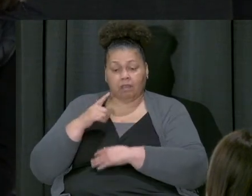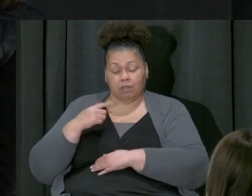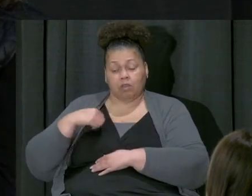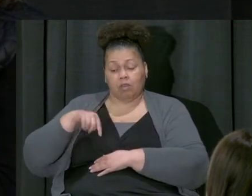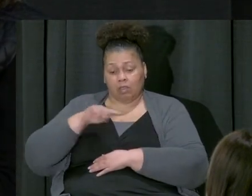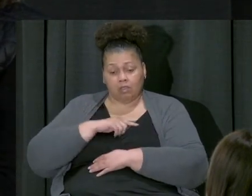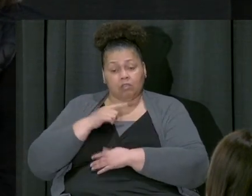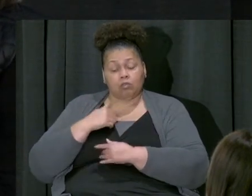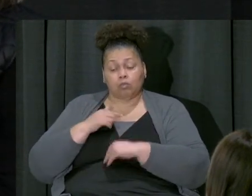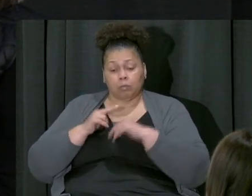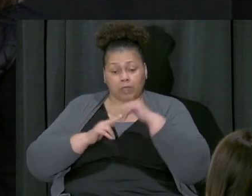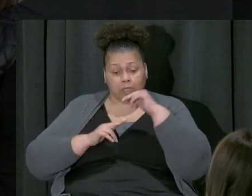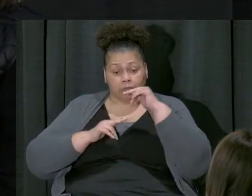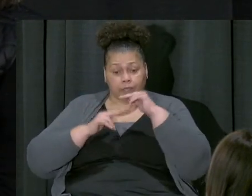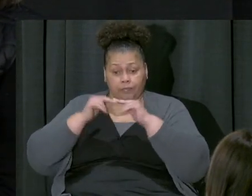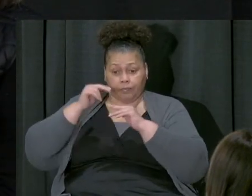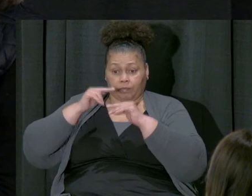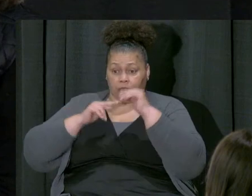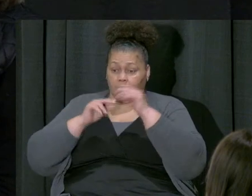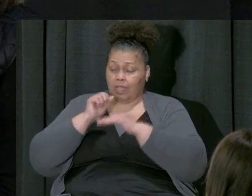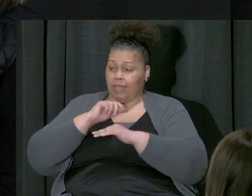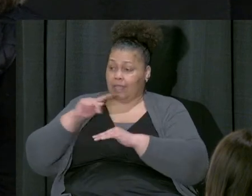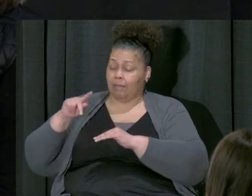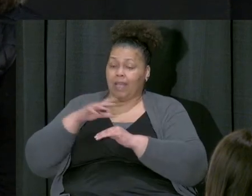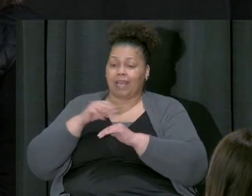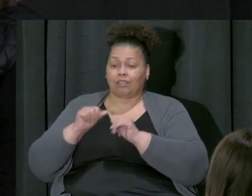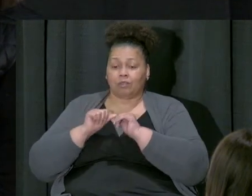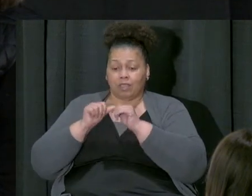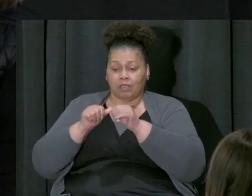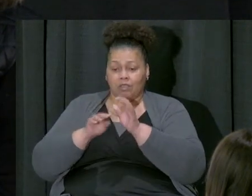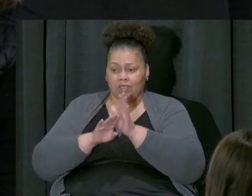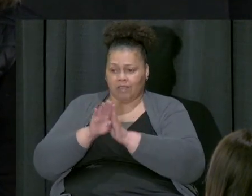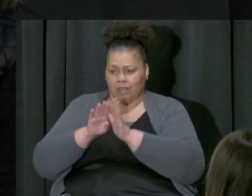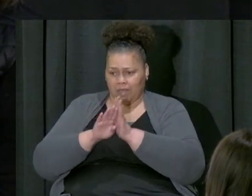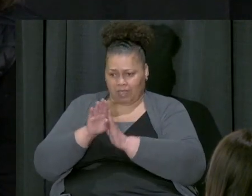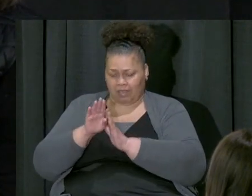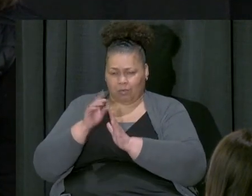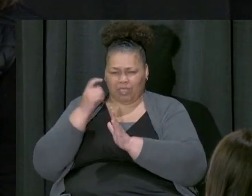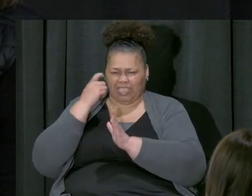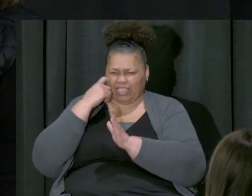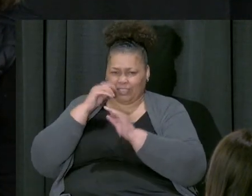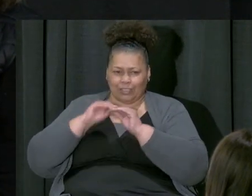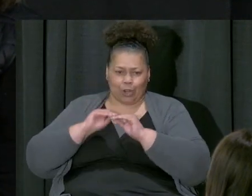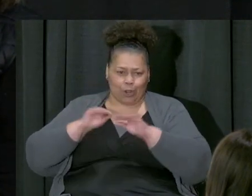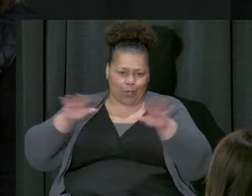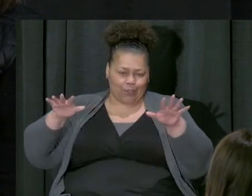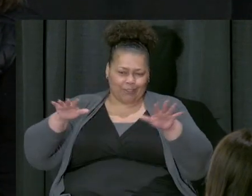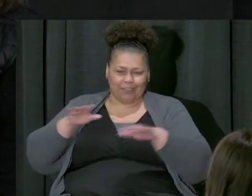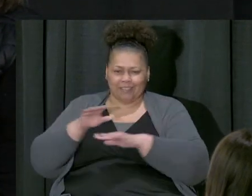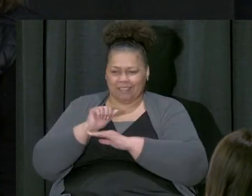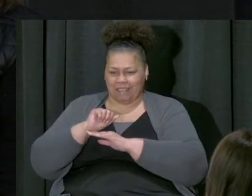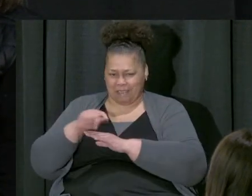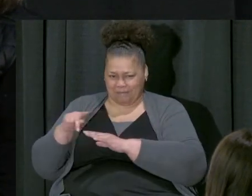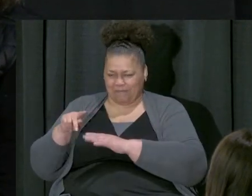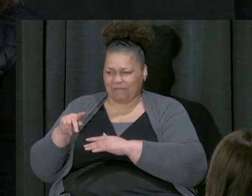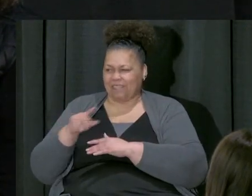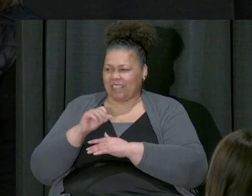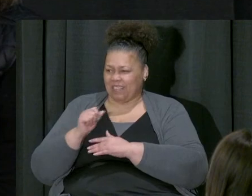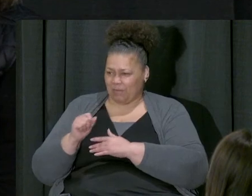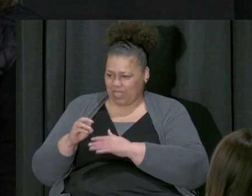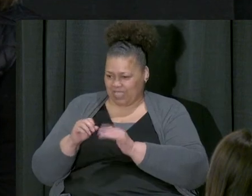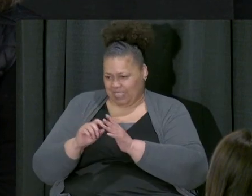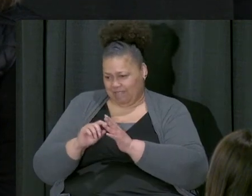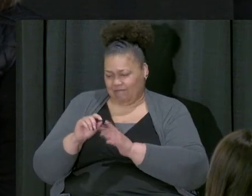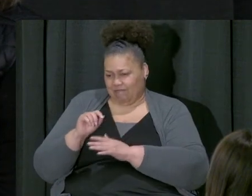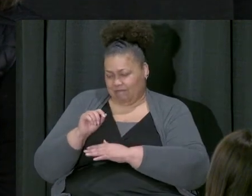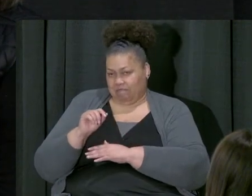app and continue developing it. We just launched the app. It's like brand new. It was launched at the beginning of